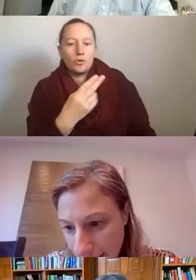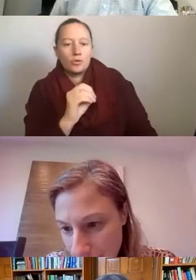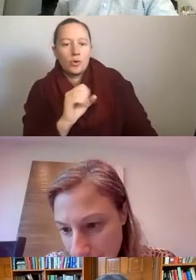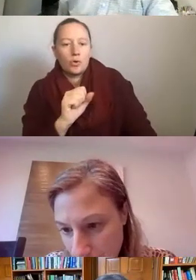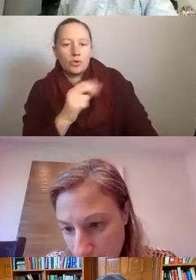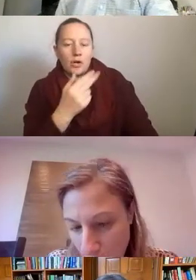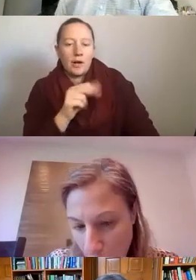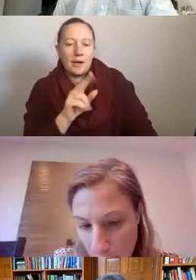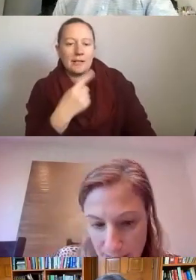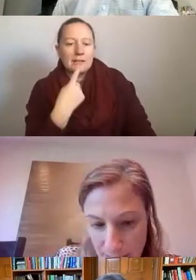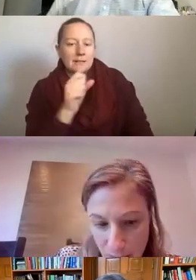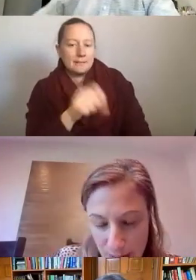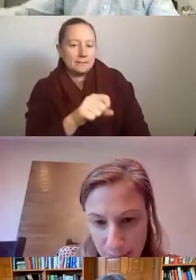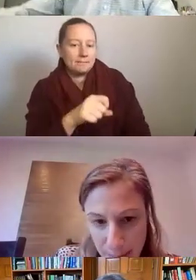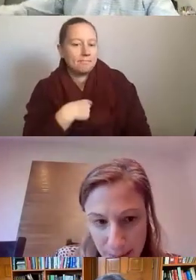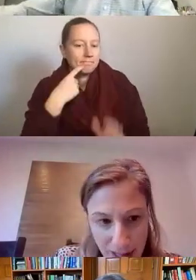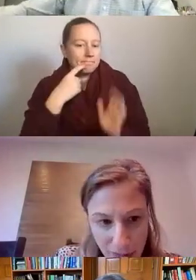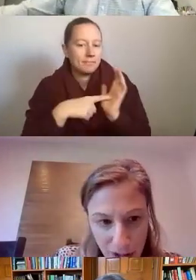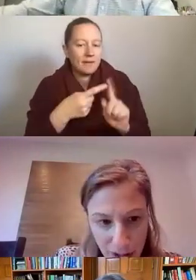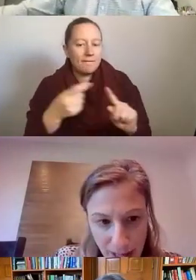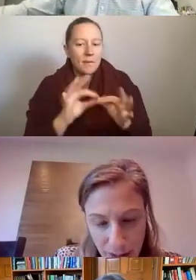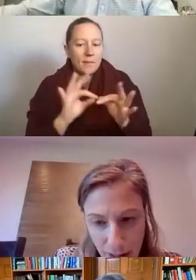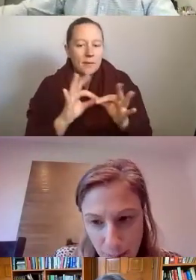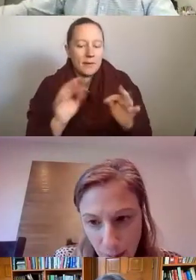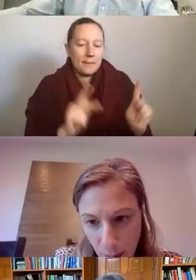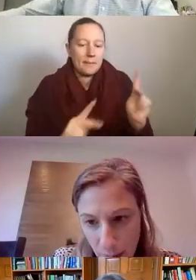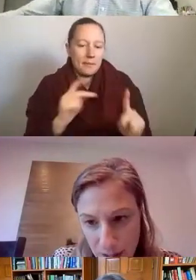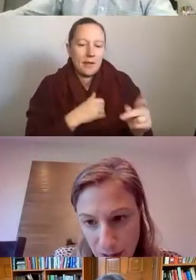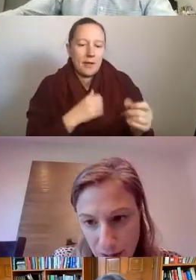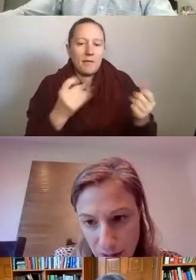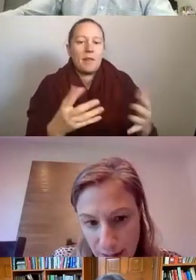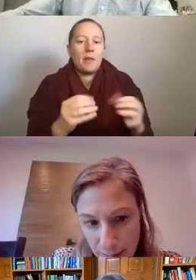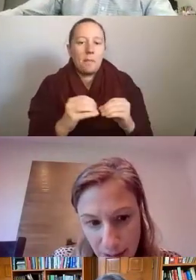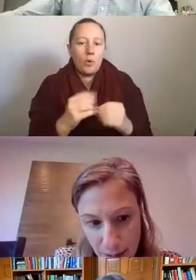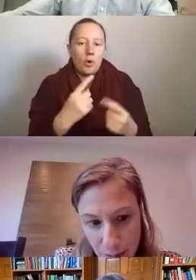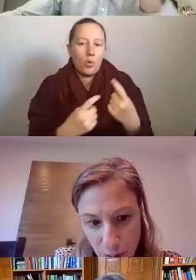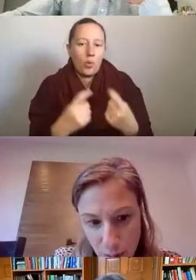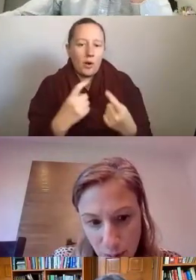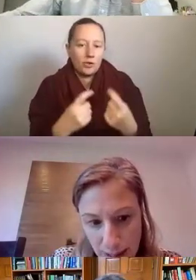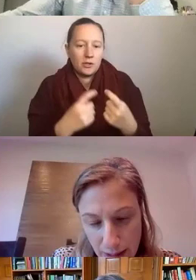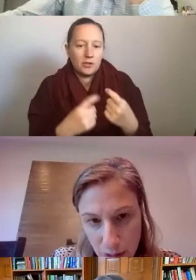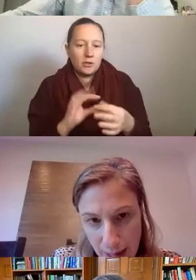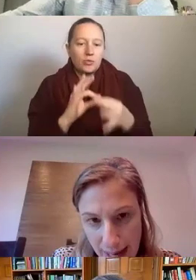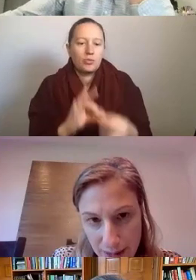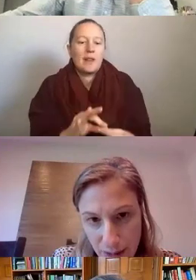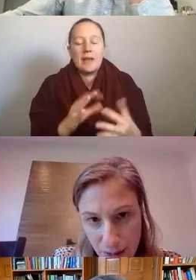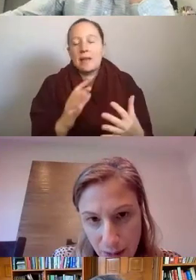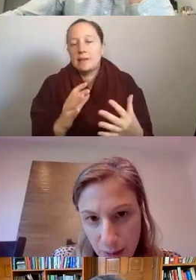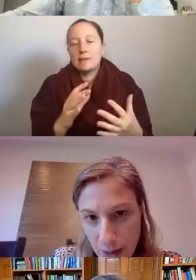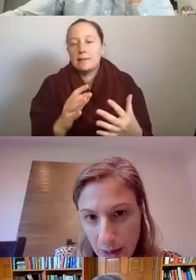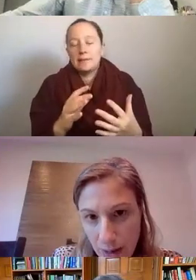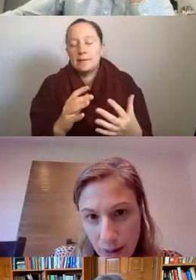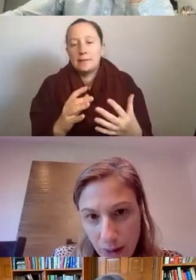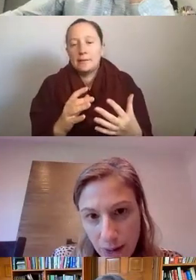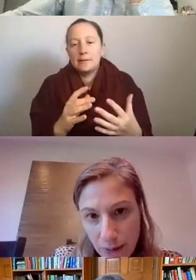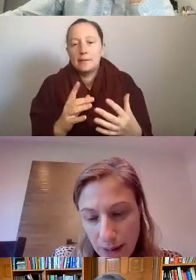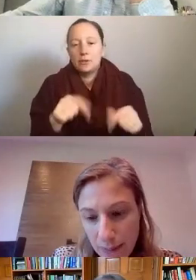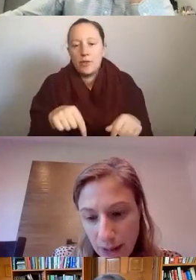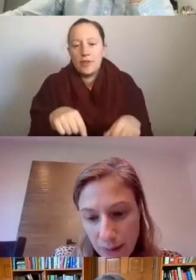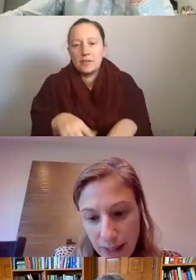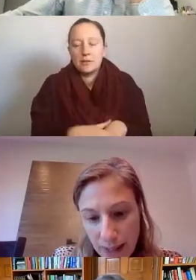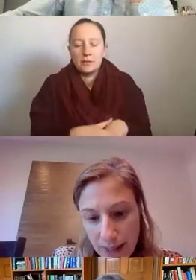Again, I can just tell from the comments here that people definitely have a lot more questions, to ask. So